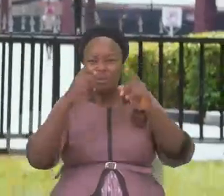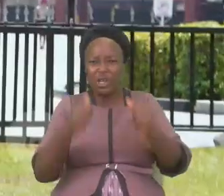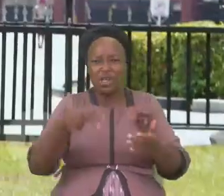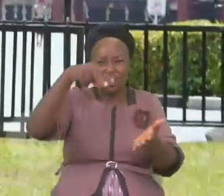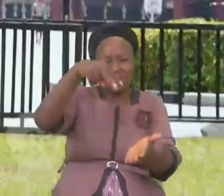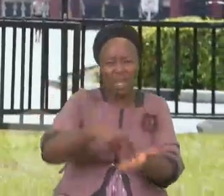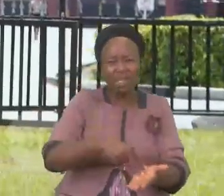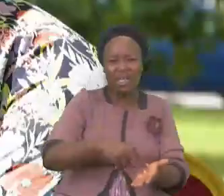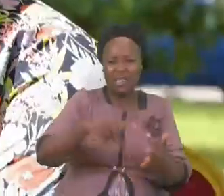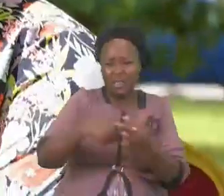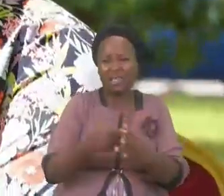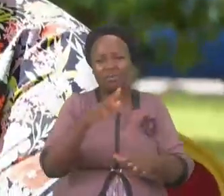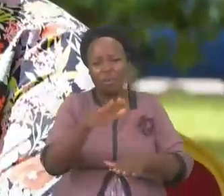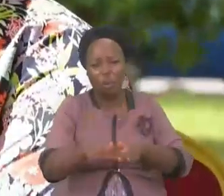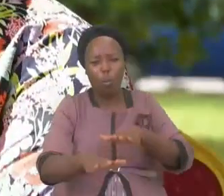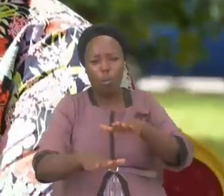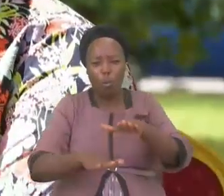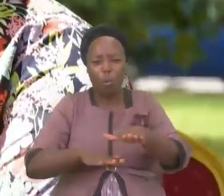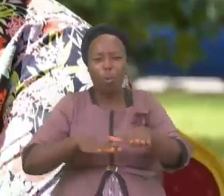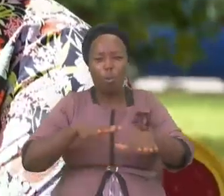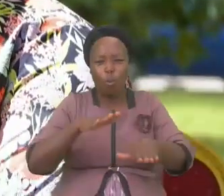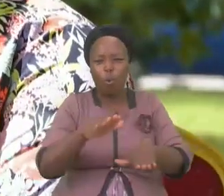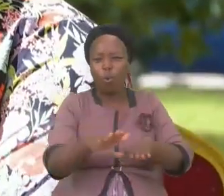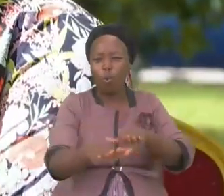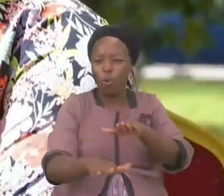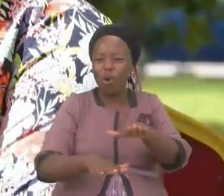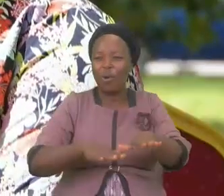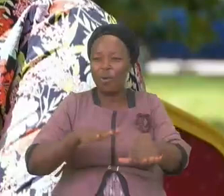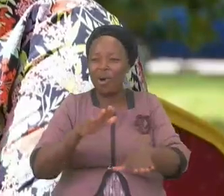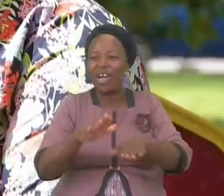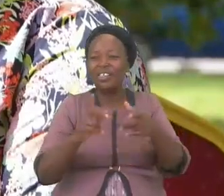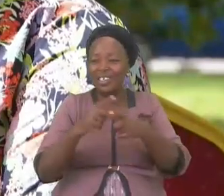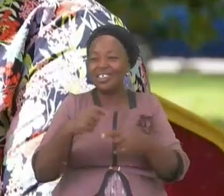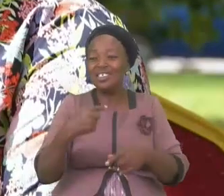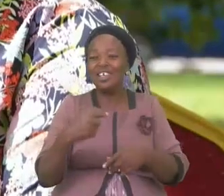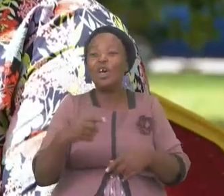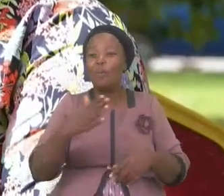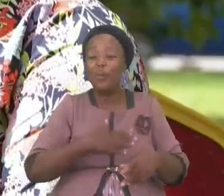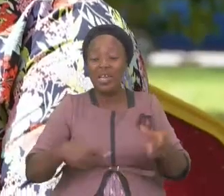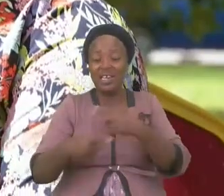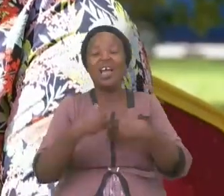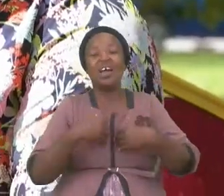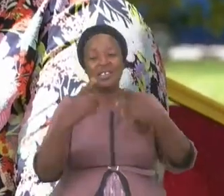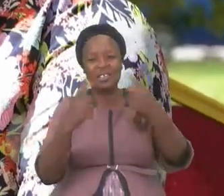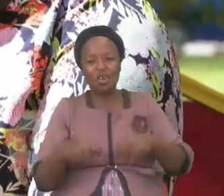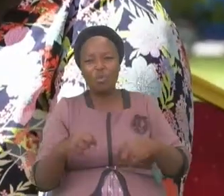come. On that last day of that same October GCK, he commanded every wound to dry